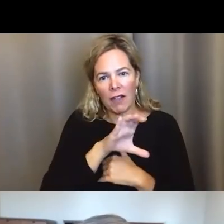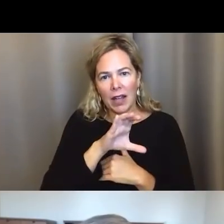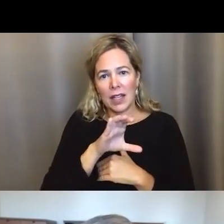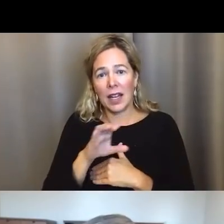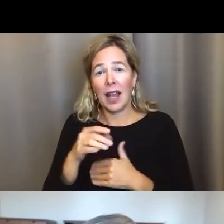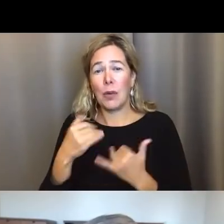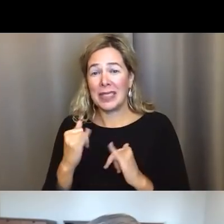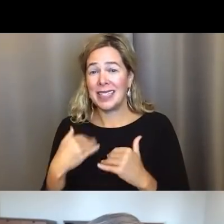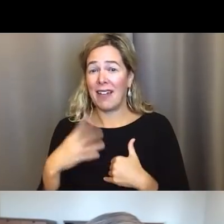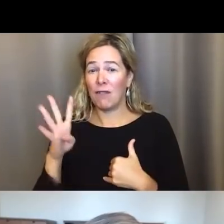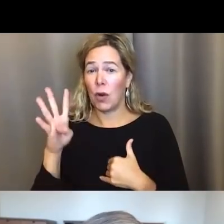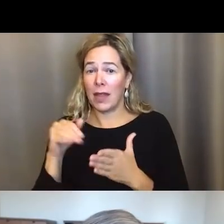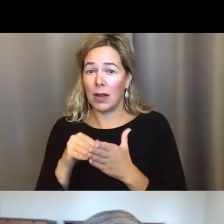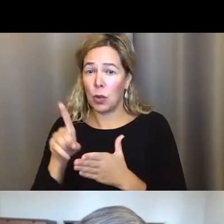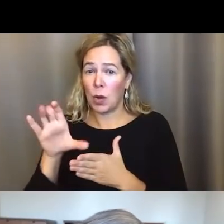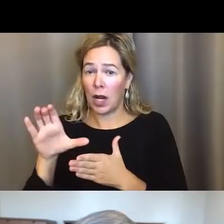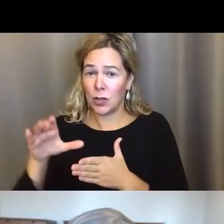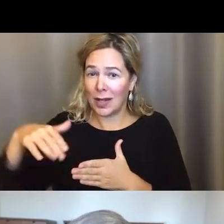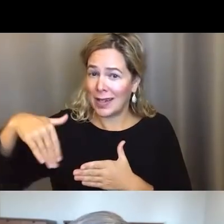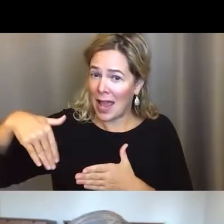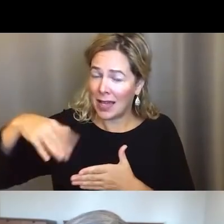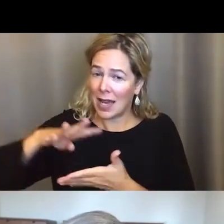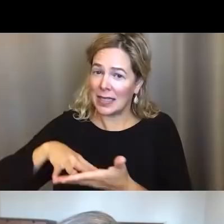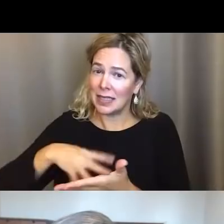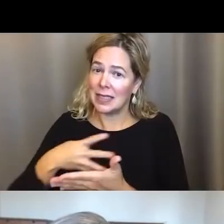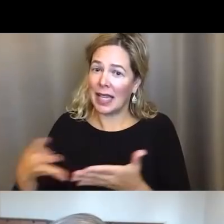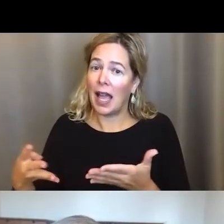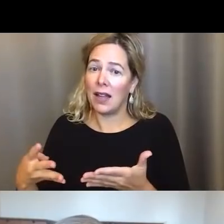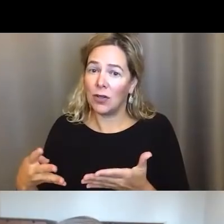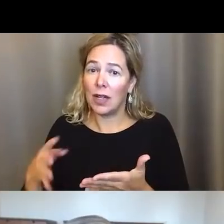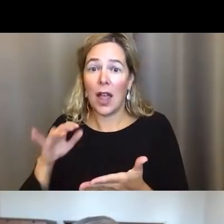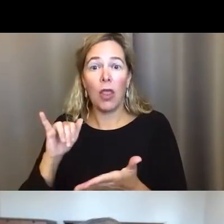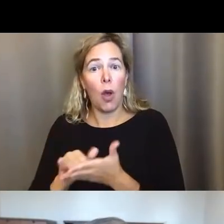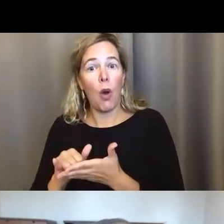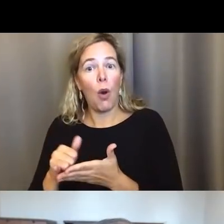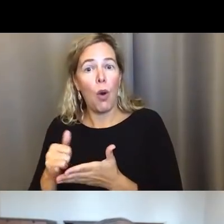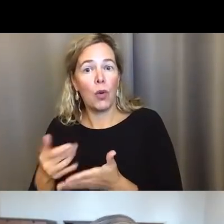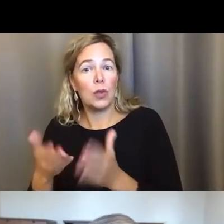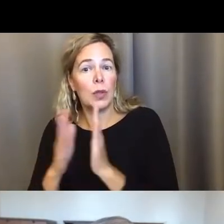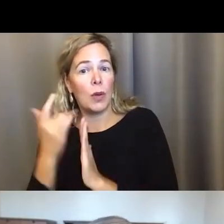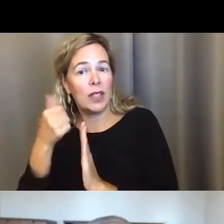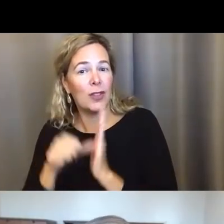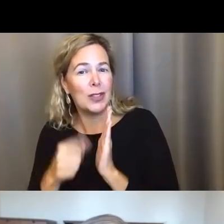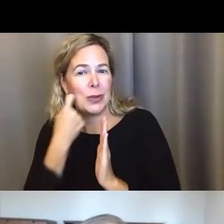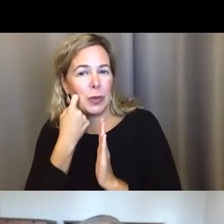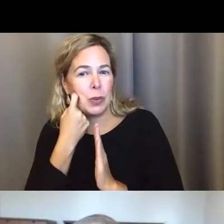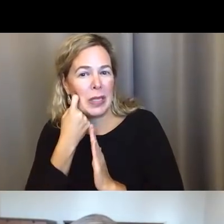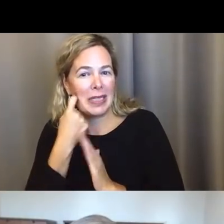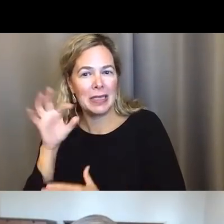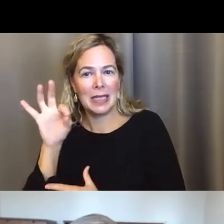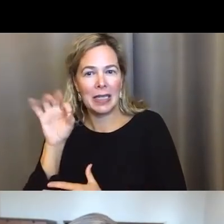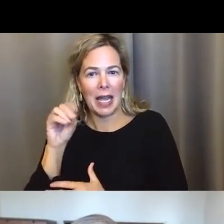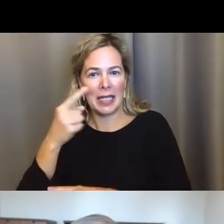cases that aren't scheduled, that have been requested in the last 90 days. So if you go to the next slide, this is